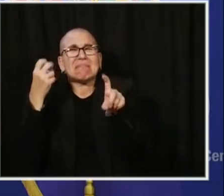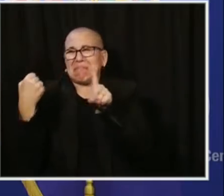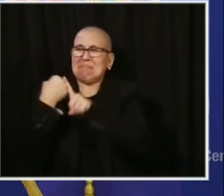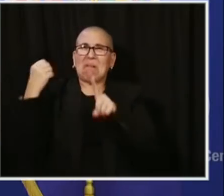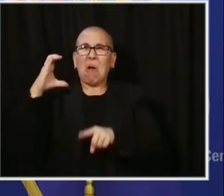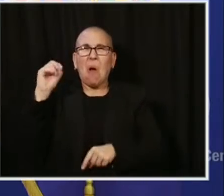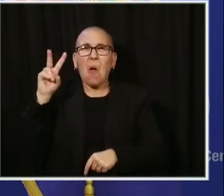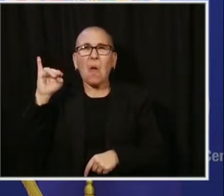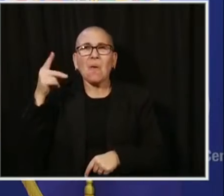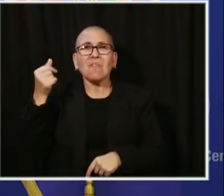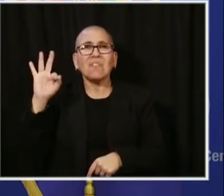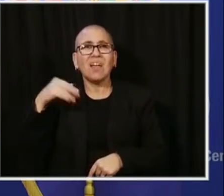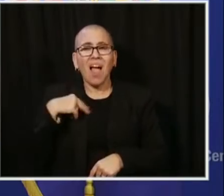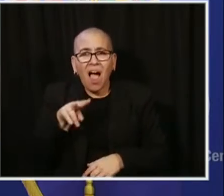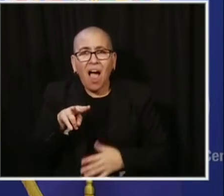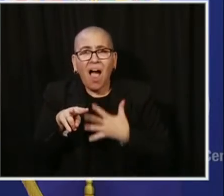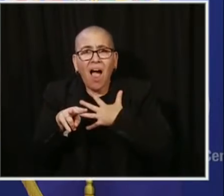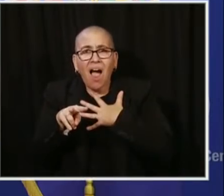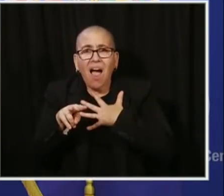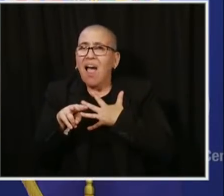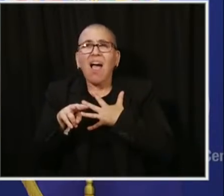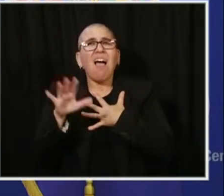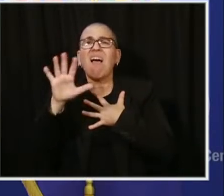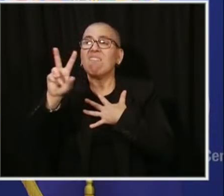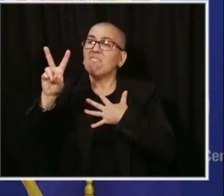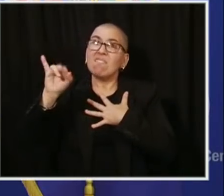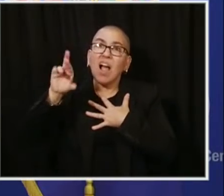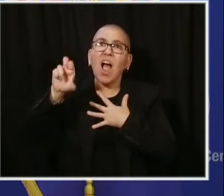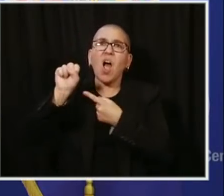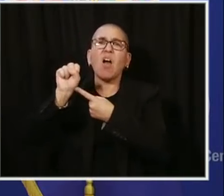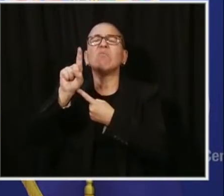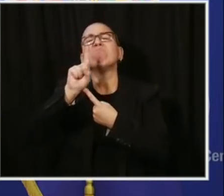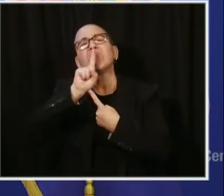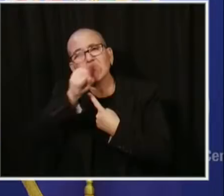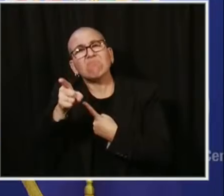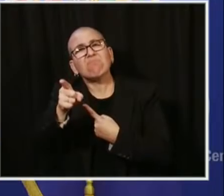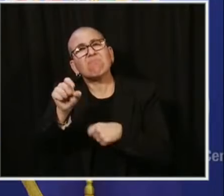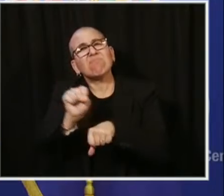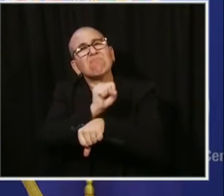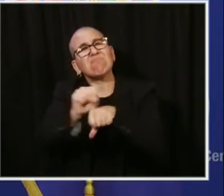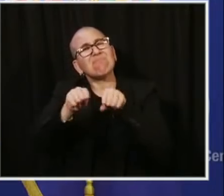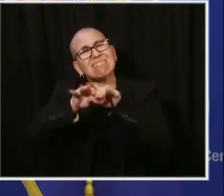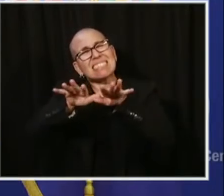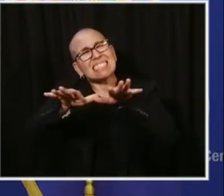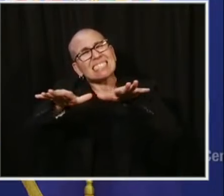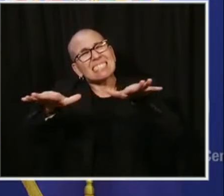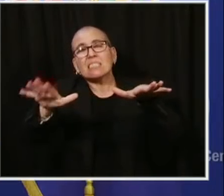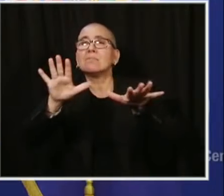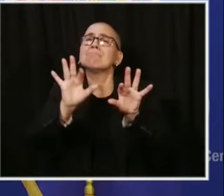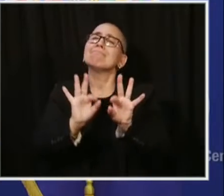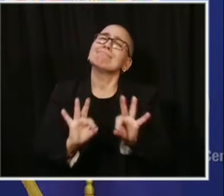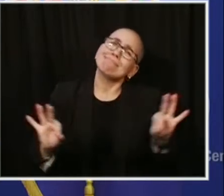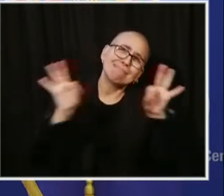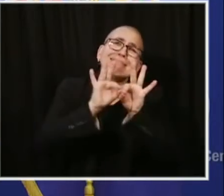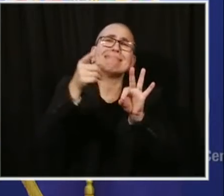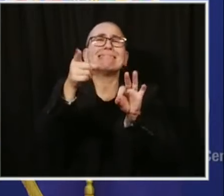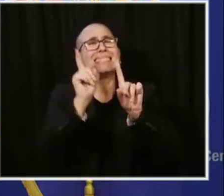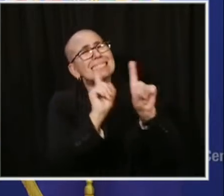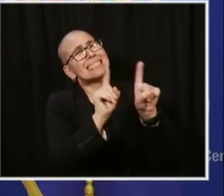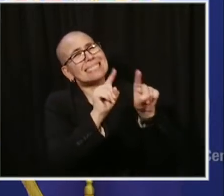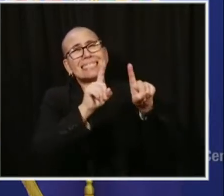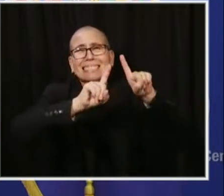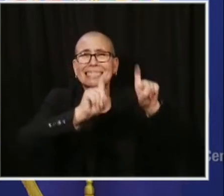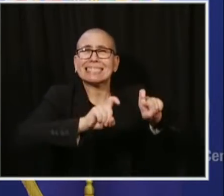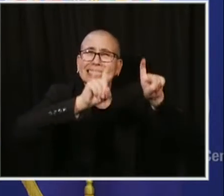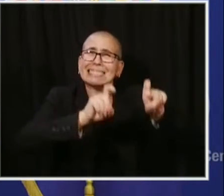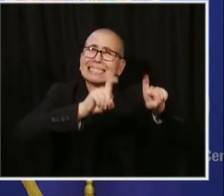as the virus spreads rapidly through our communities, the key aspects of testing, tracing, answering the phone call, and being aware